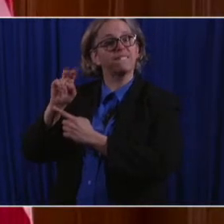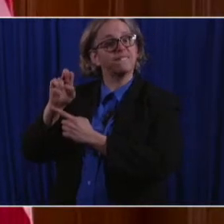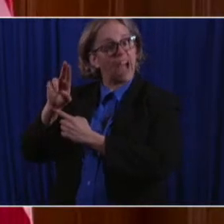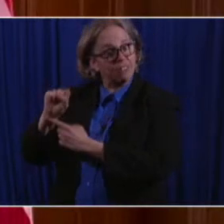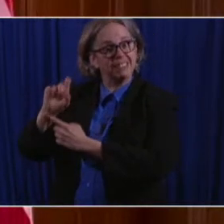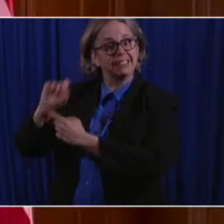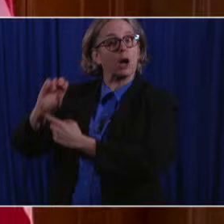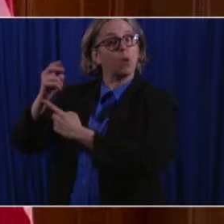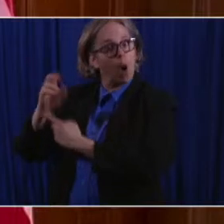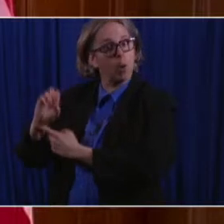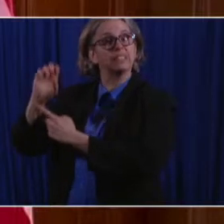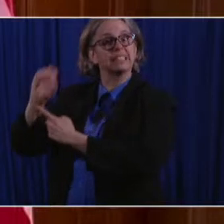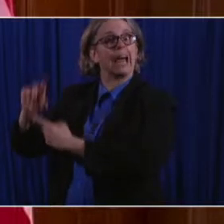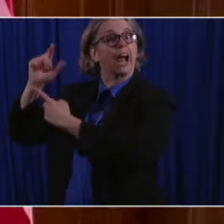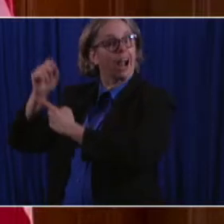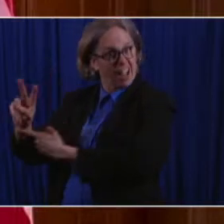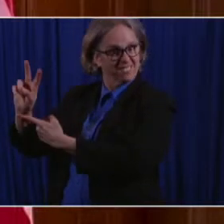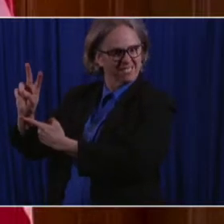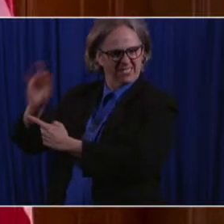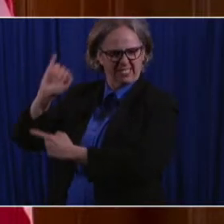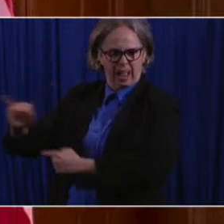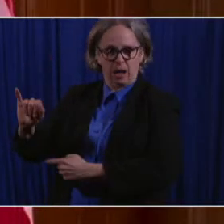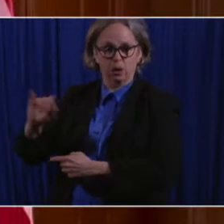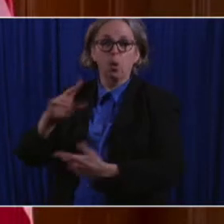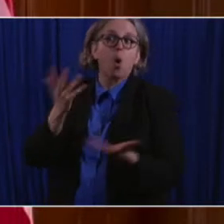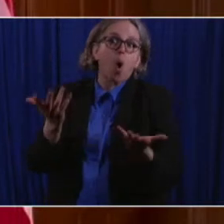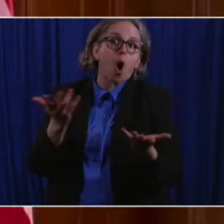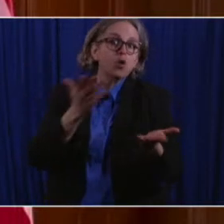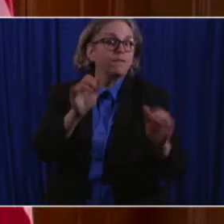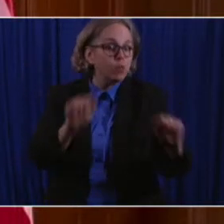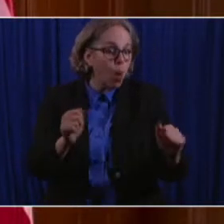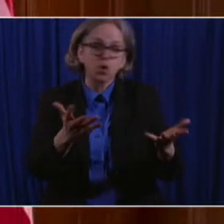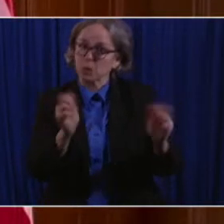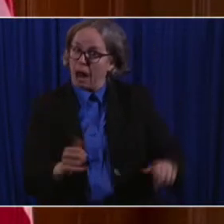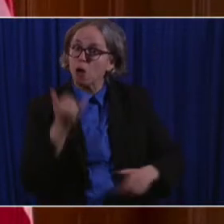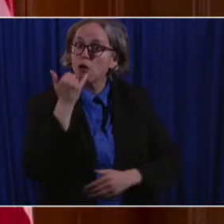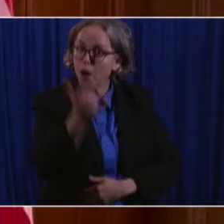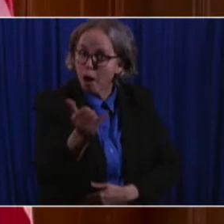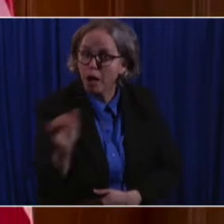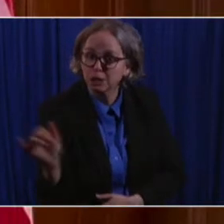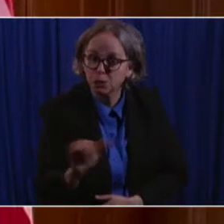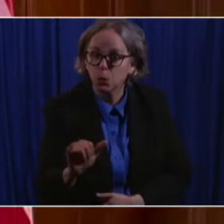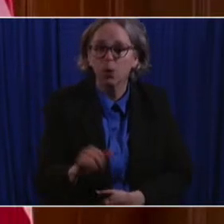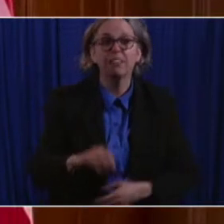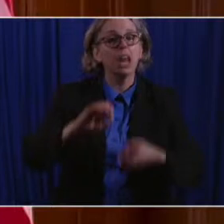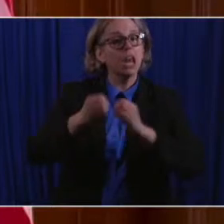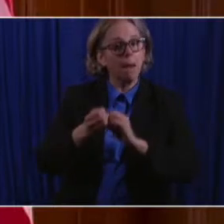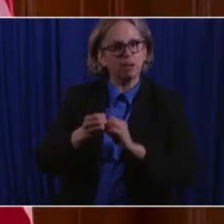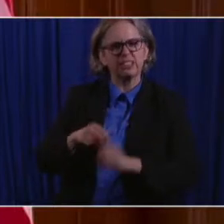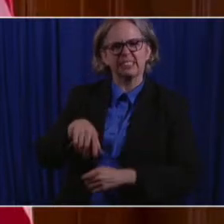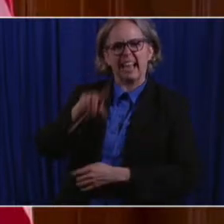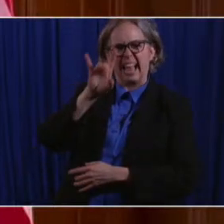gettheshot.coronavirus.ohio.gov, or they can call the COVID-19 call center at